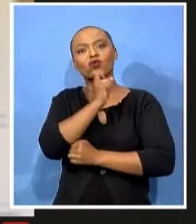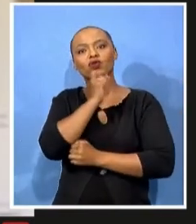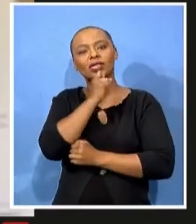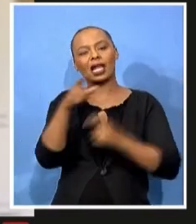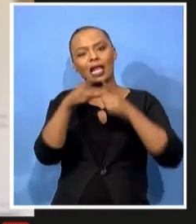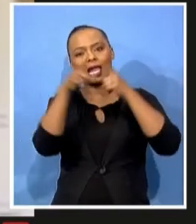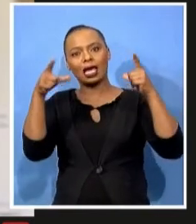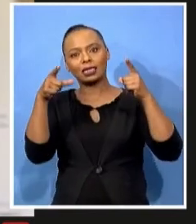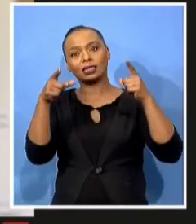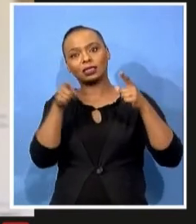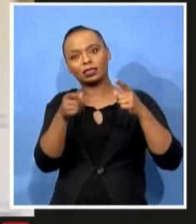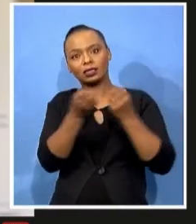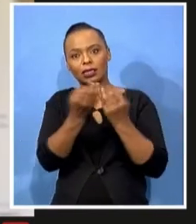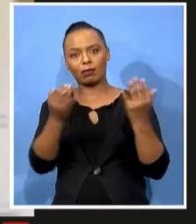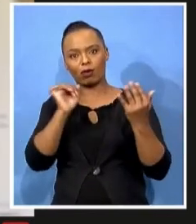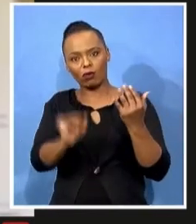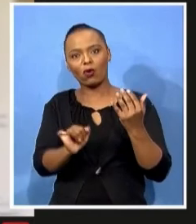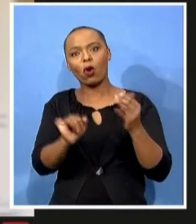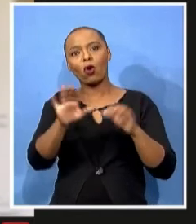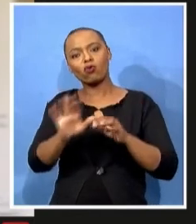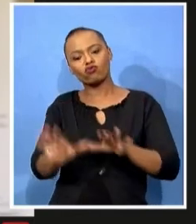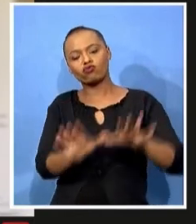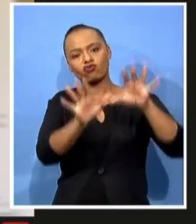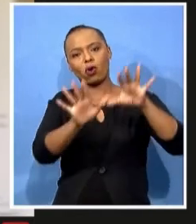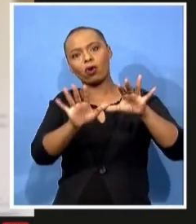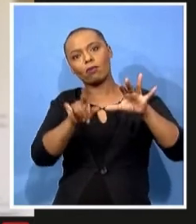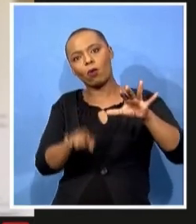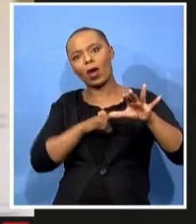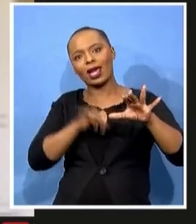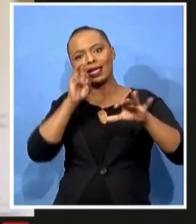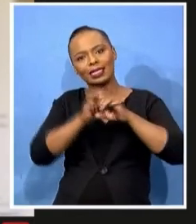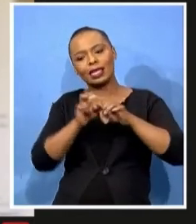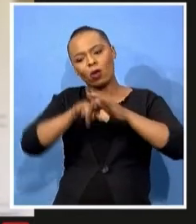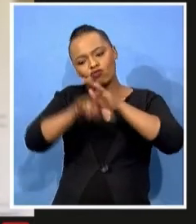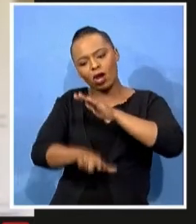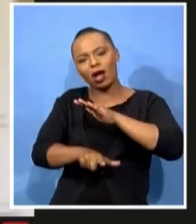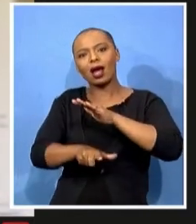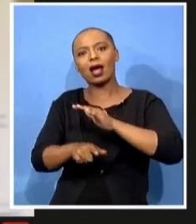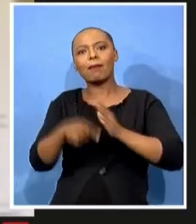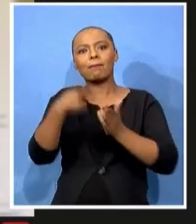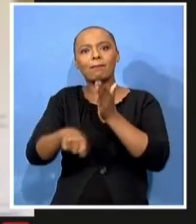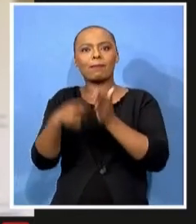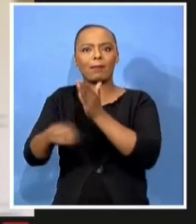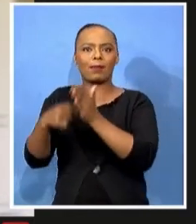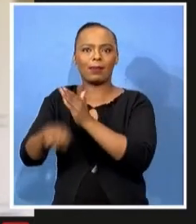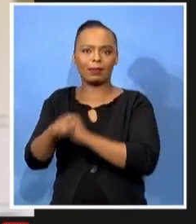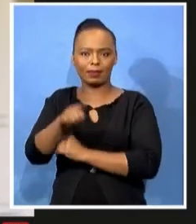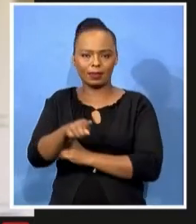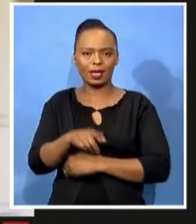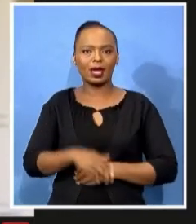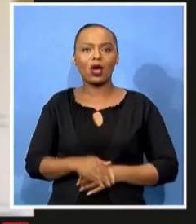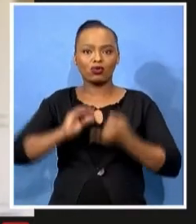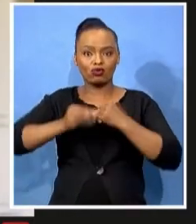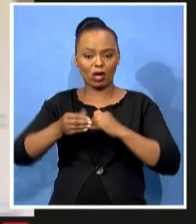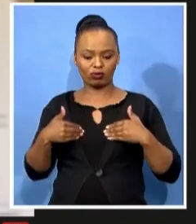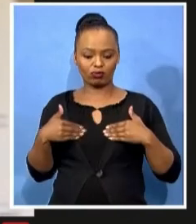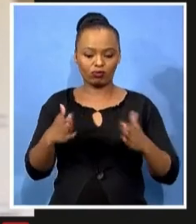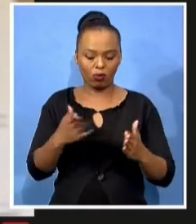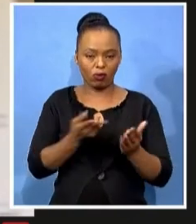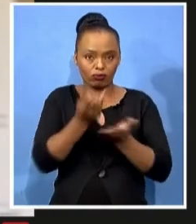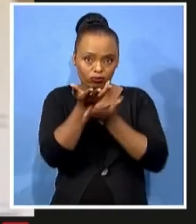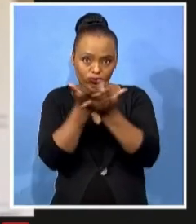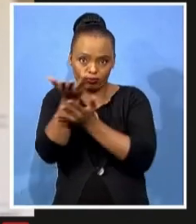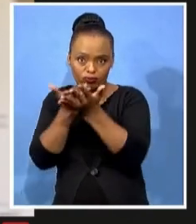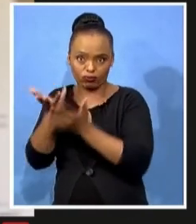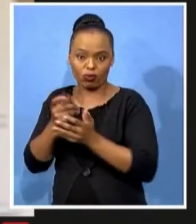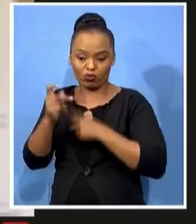leverage better prices. And so we started getting engaged in that kind of process. That process gave us a lot of